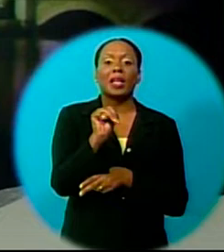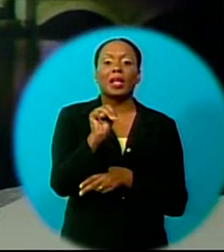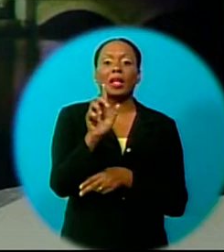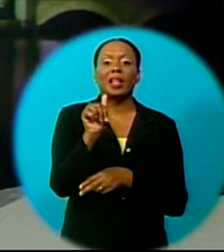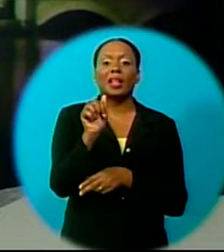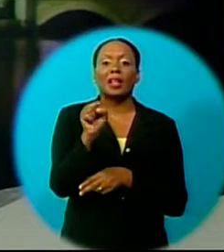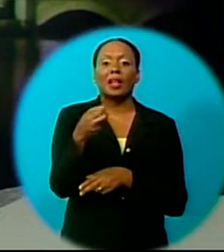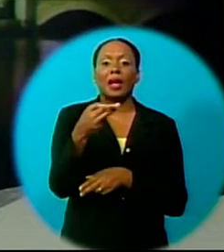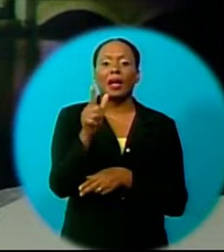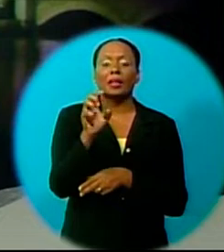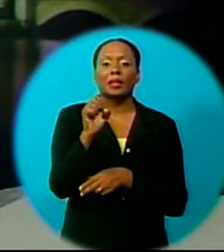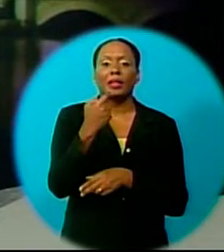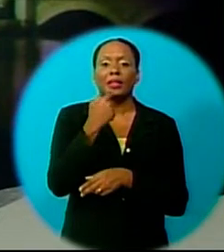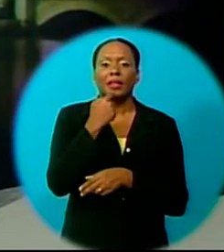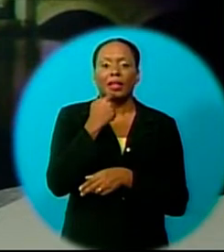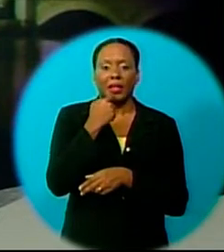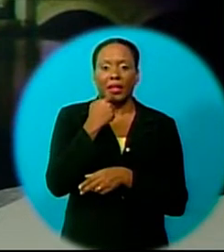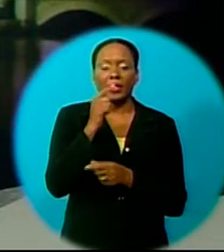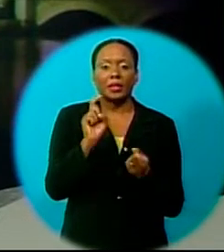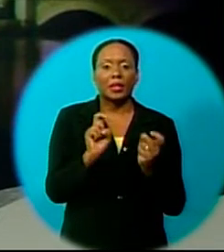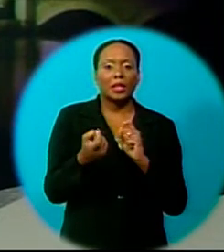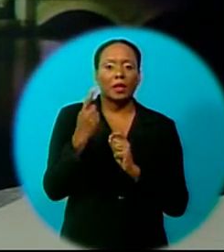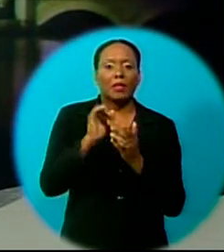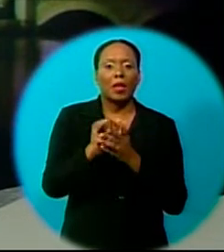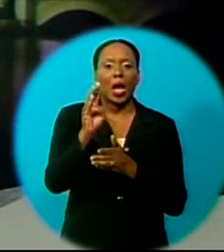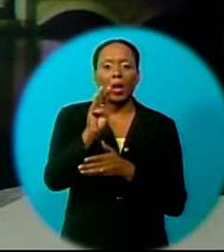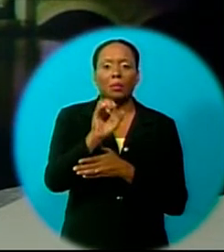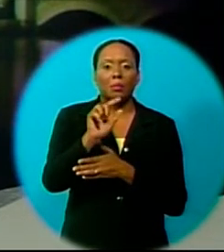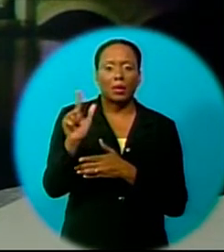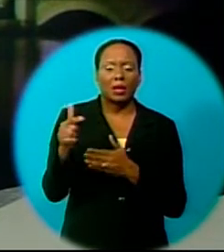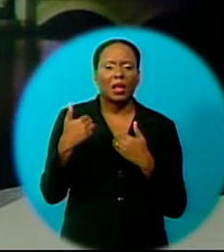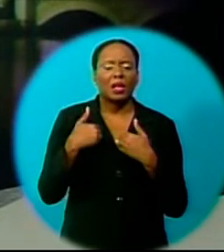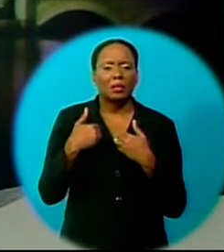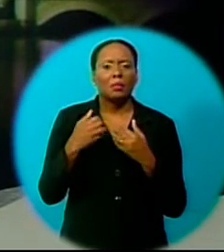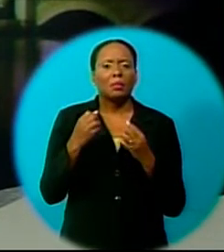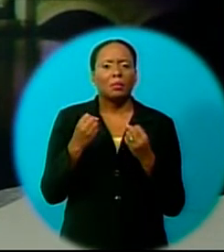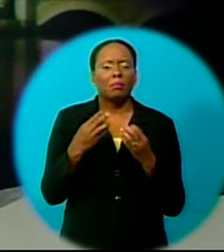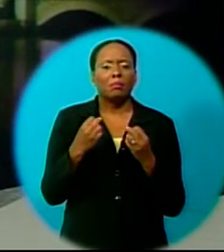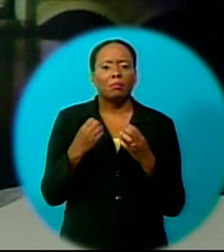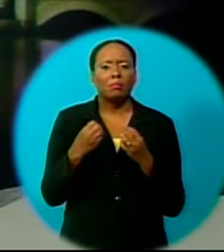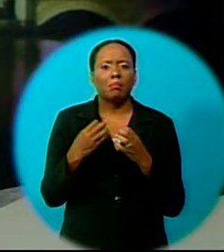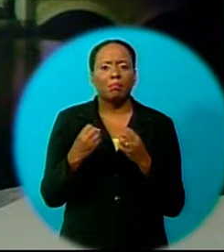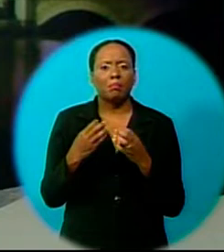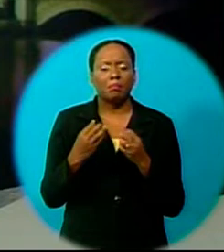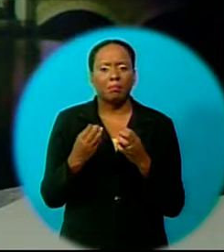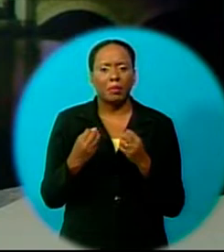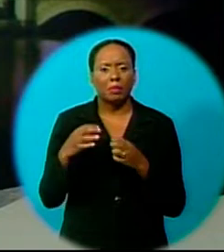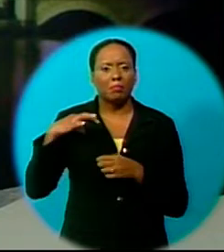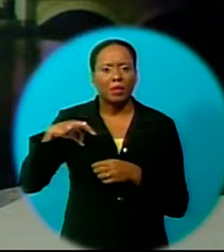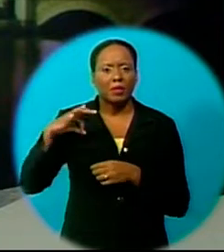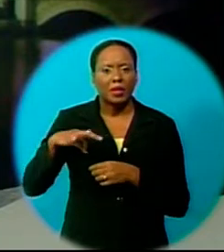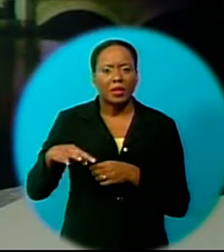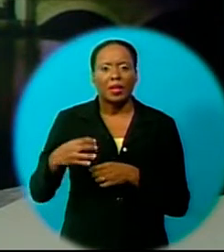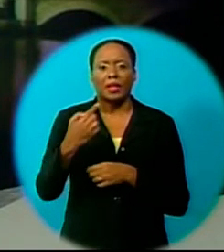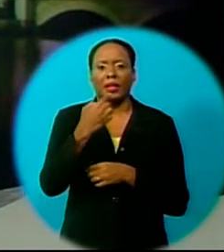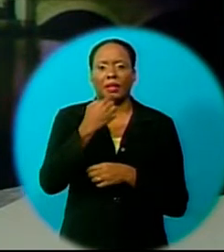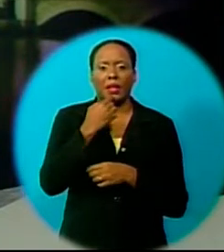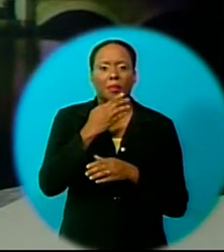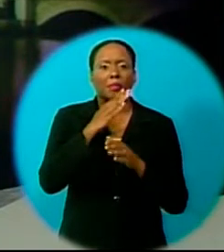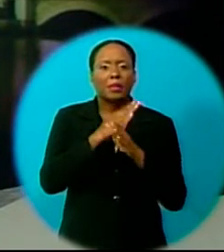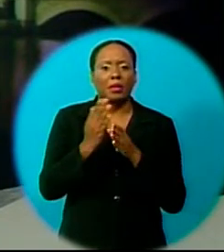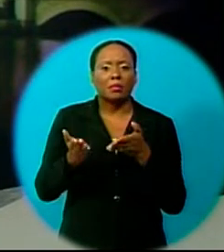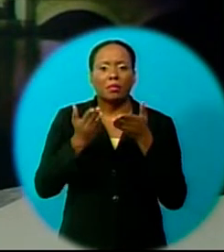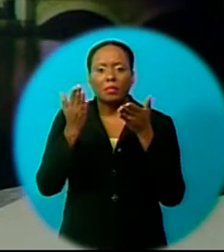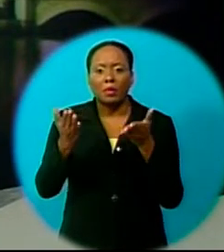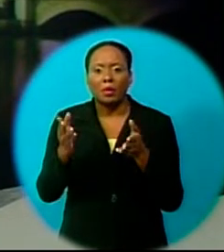the amendments to the Evidence Bill 2014 have several advantages. Mr. Lashley, who is a criminal attorney by profession, says protection is